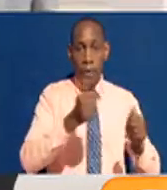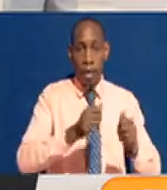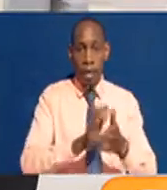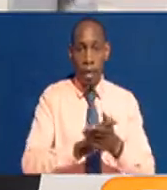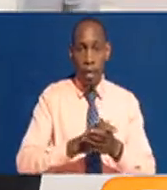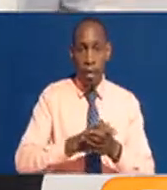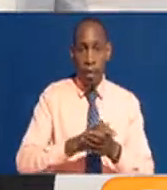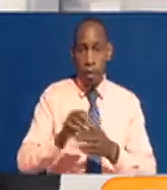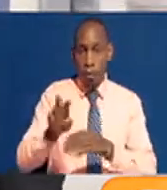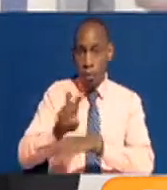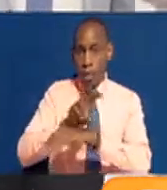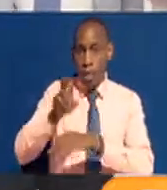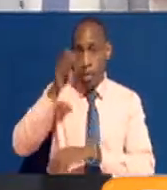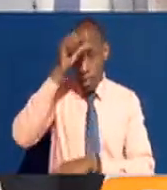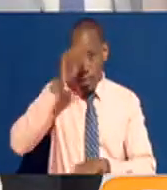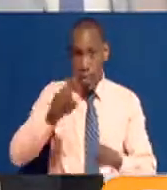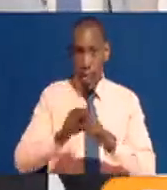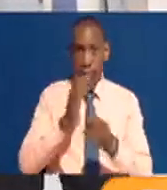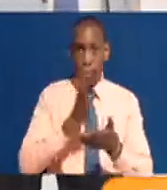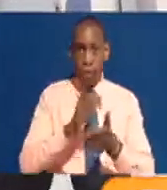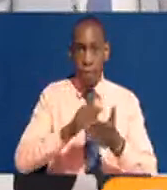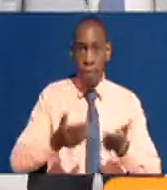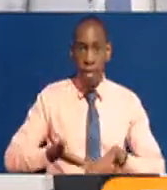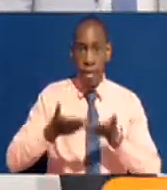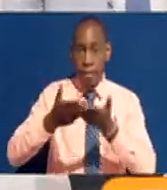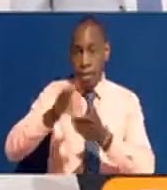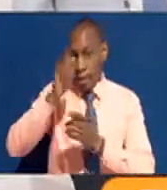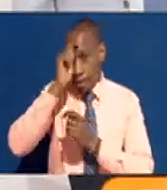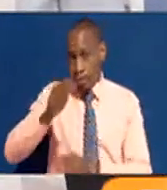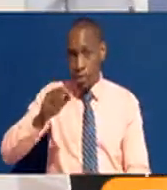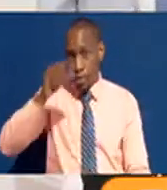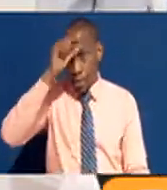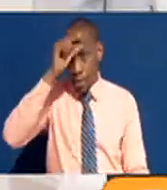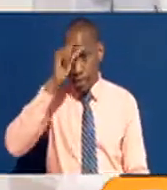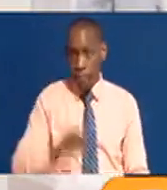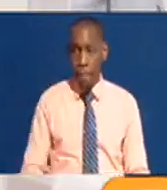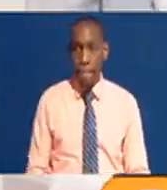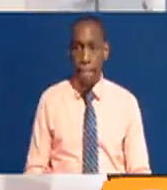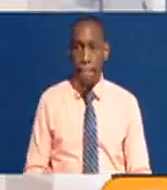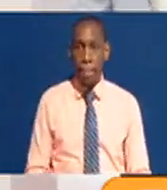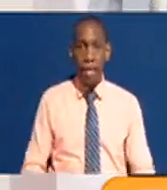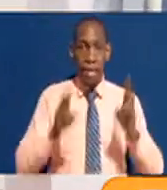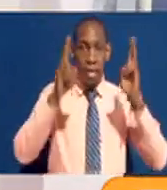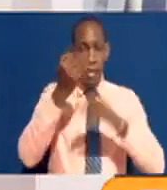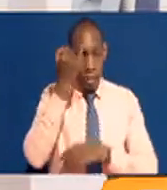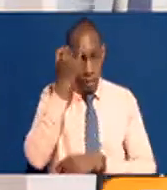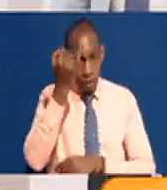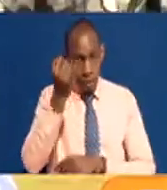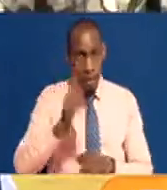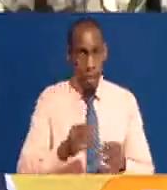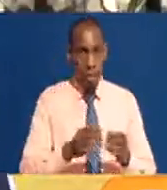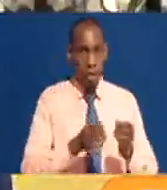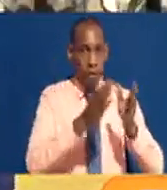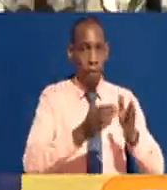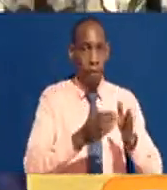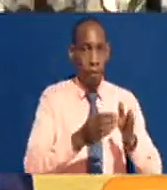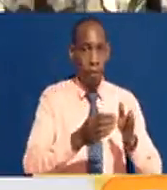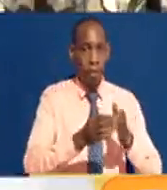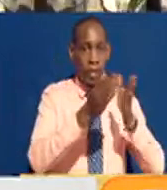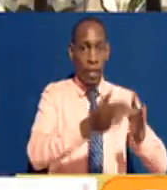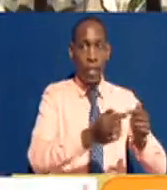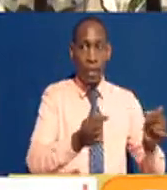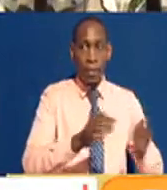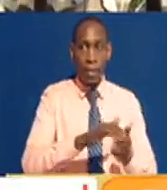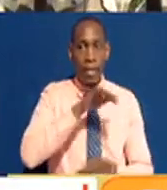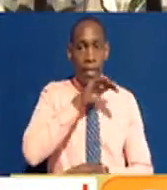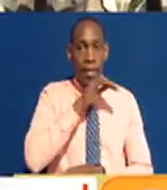policing the government and ensuring it delivers on its mandate. This thing of imagining that official opposition leader is a preserve of Raila Odinga